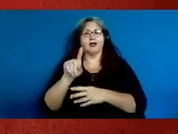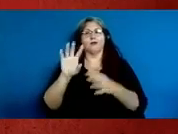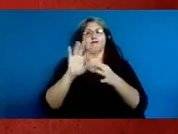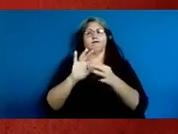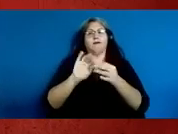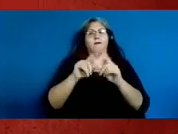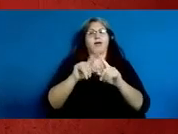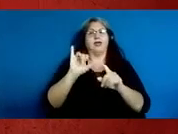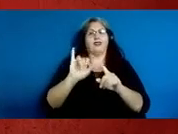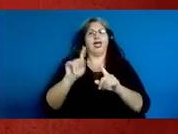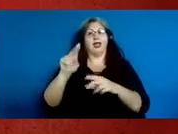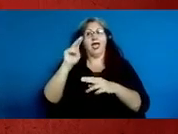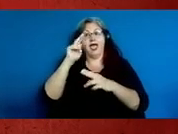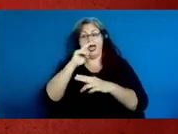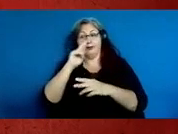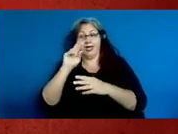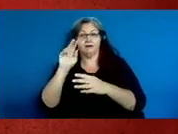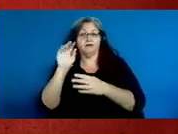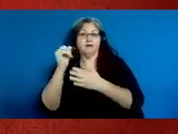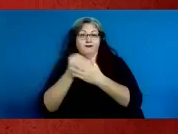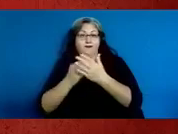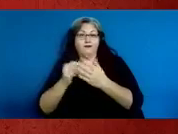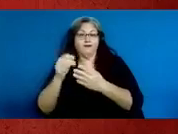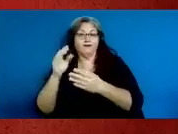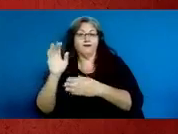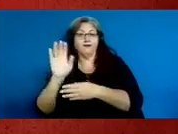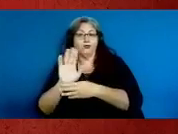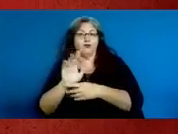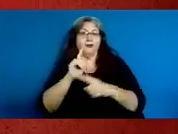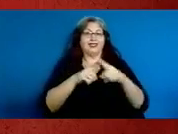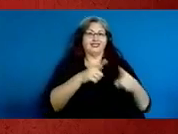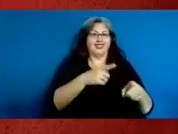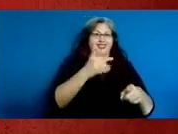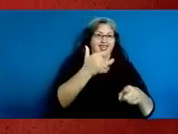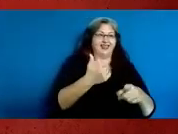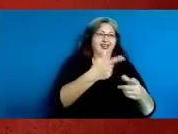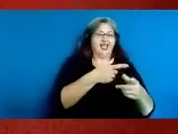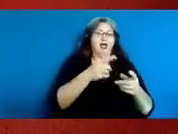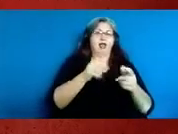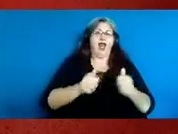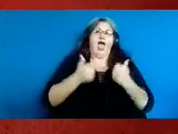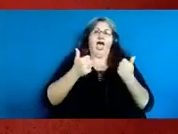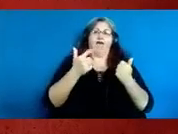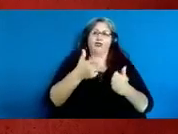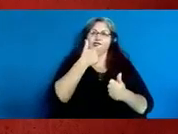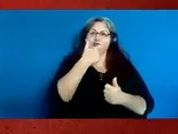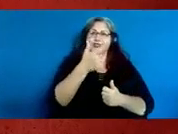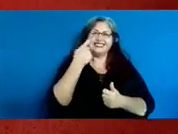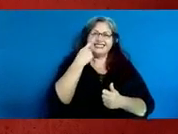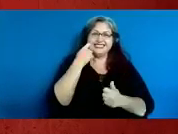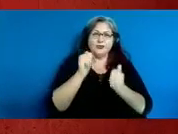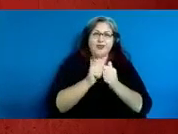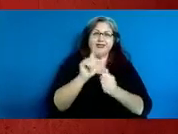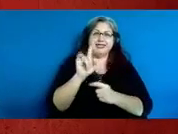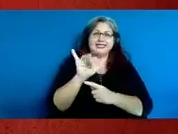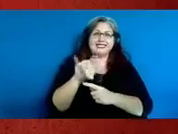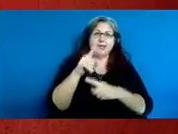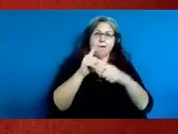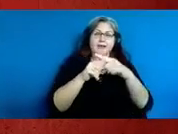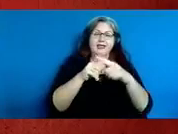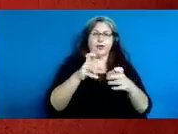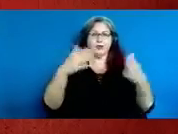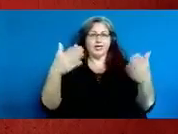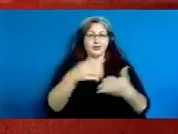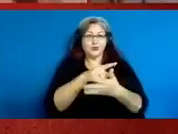as well as the live action feature, which you probably just watched on Disney Plus. So I would like to introduce this lovely panel. So let's